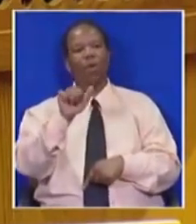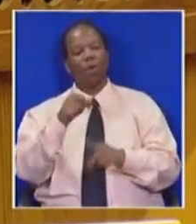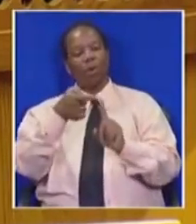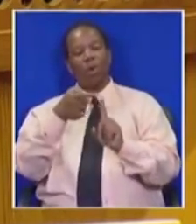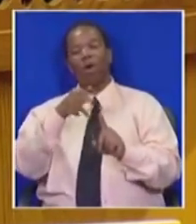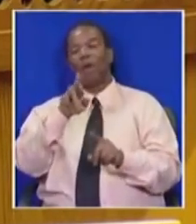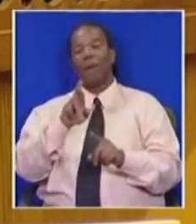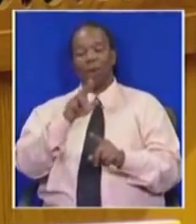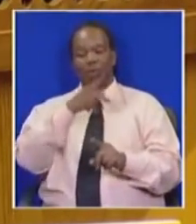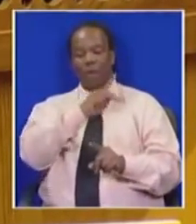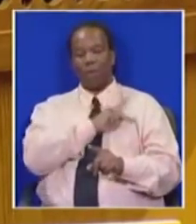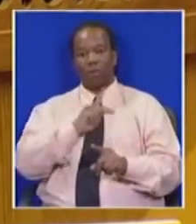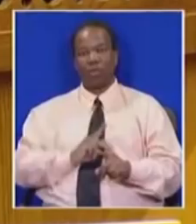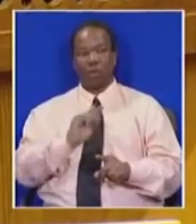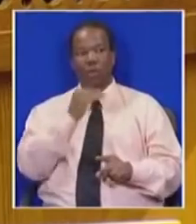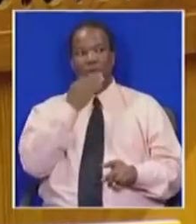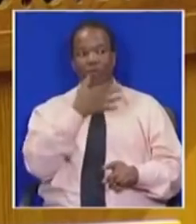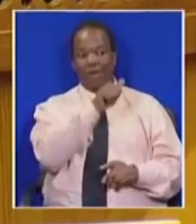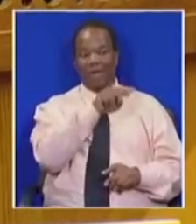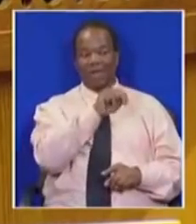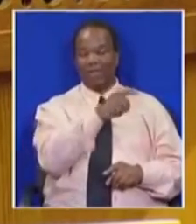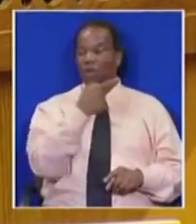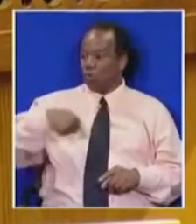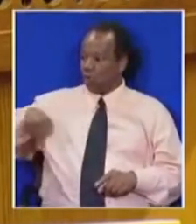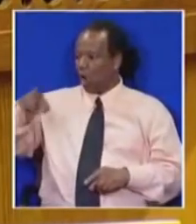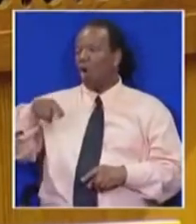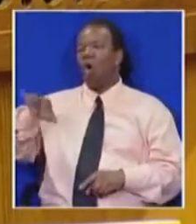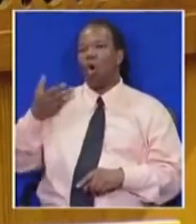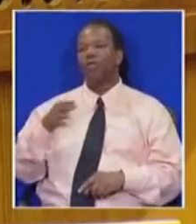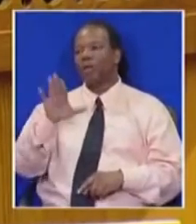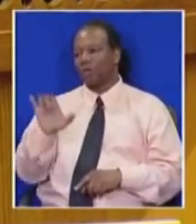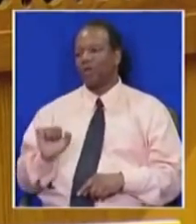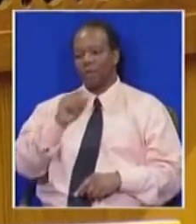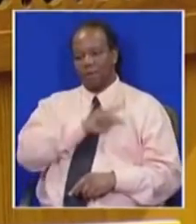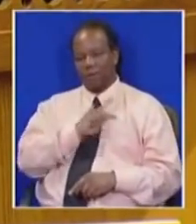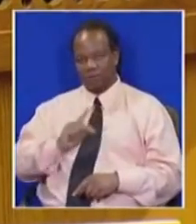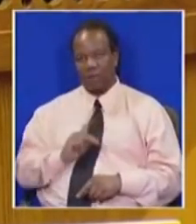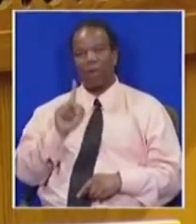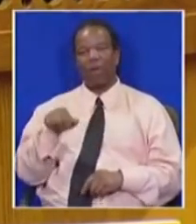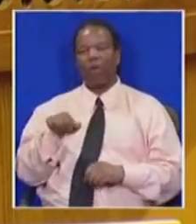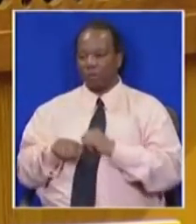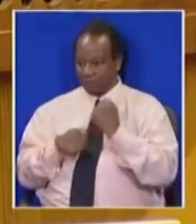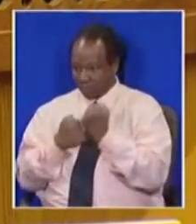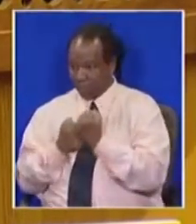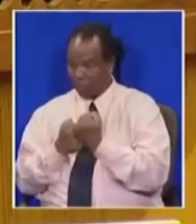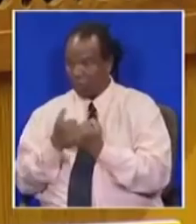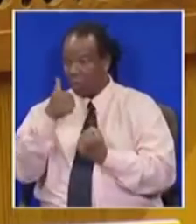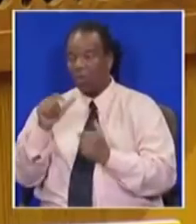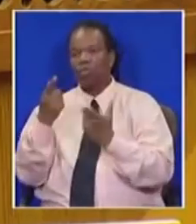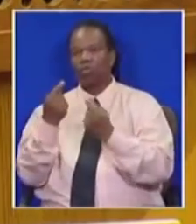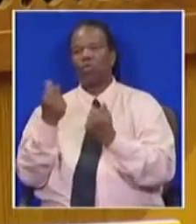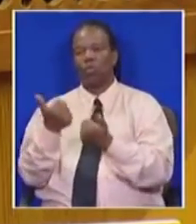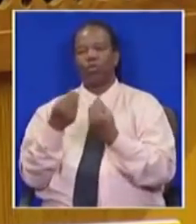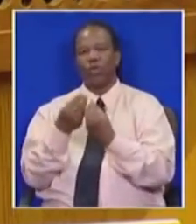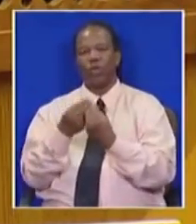particular party. You are our president, and I'm proud to call you that. We will support you when you do what is right and when you make